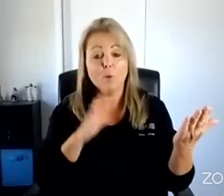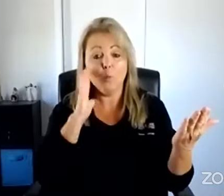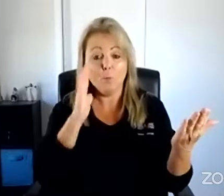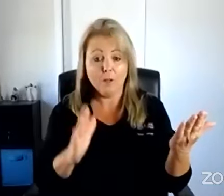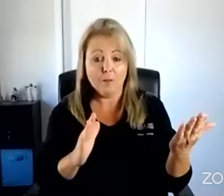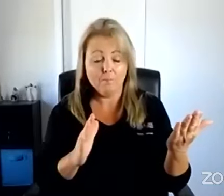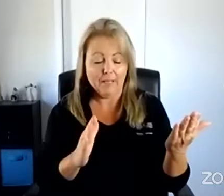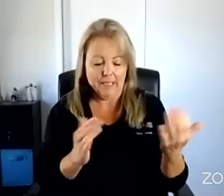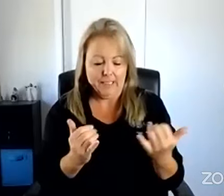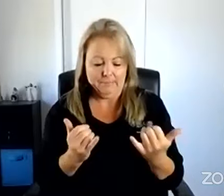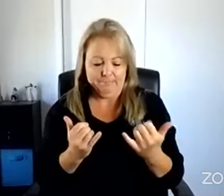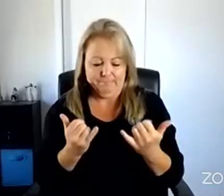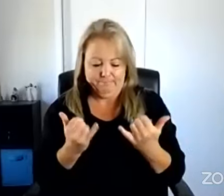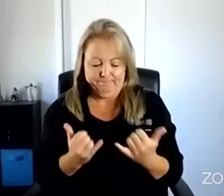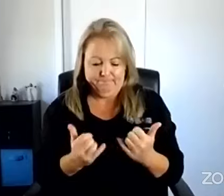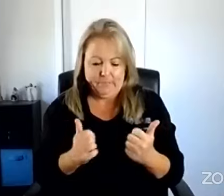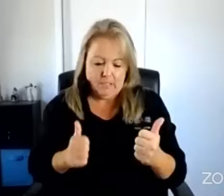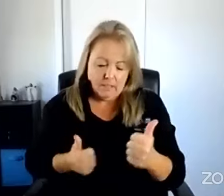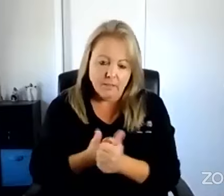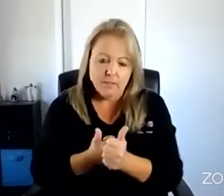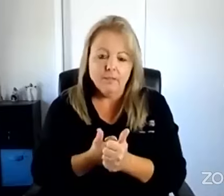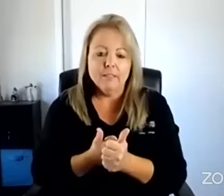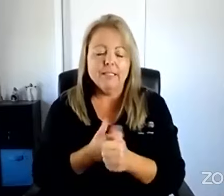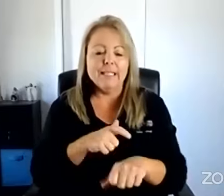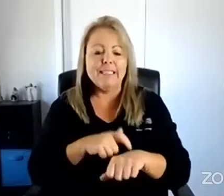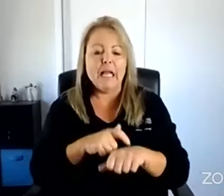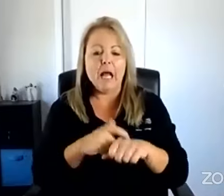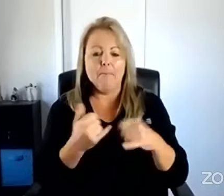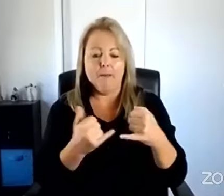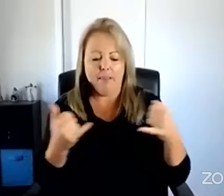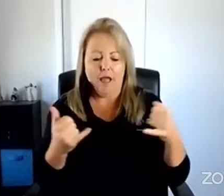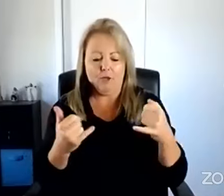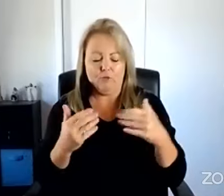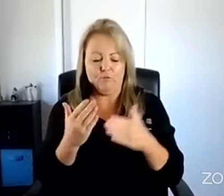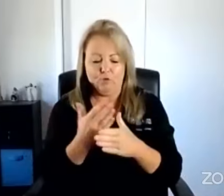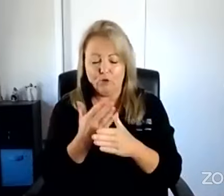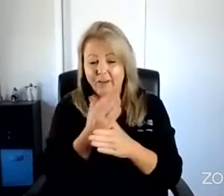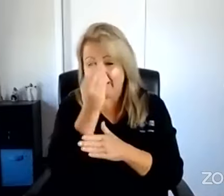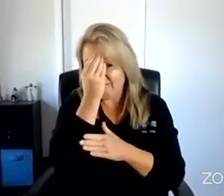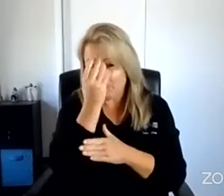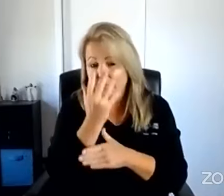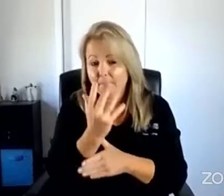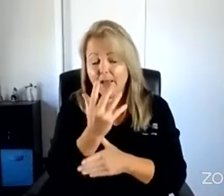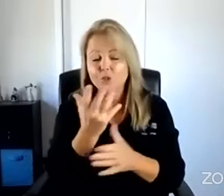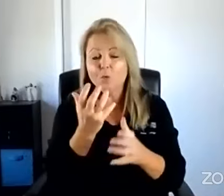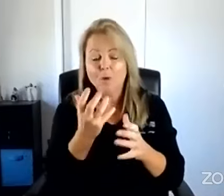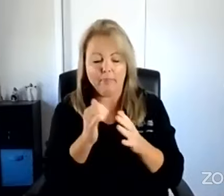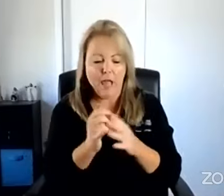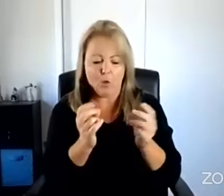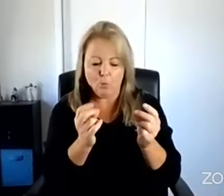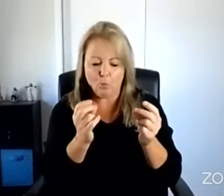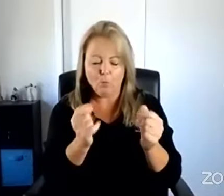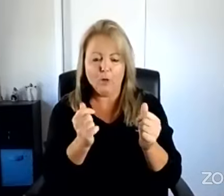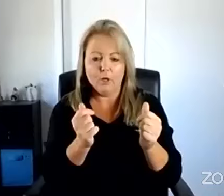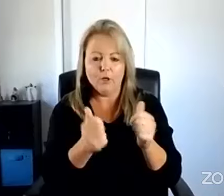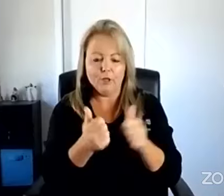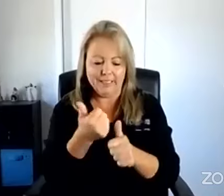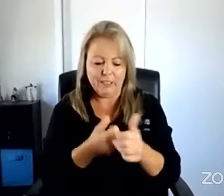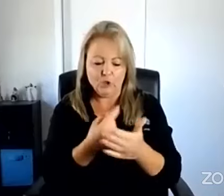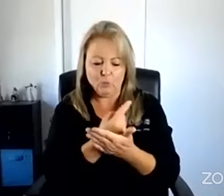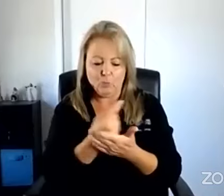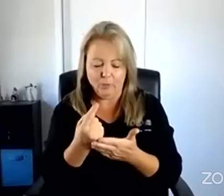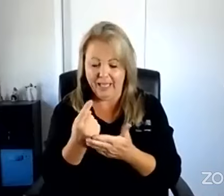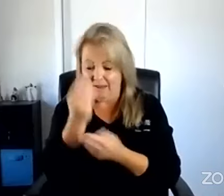the timeline of sharing information. We want that to be quicker each week from the time the data is